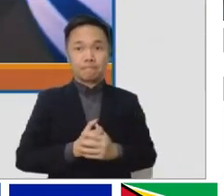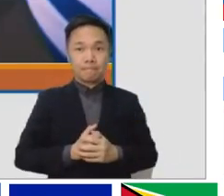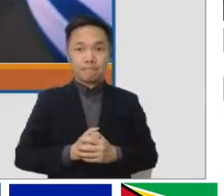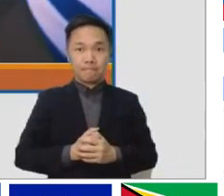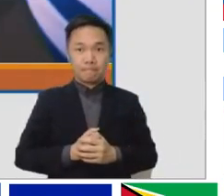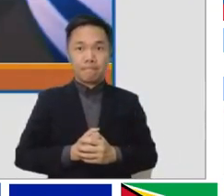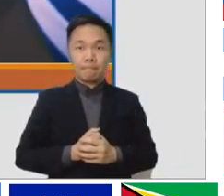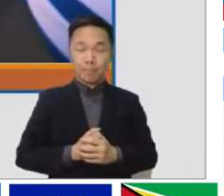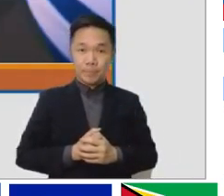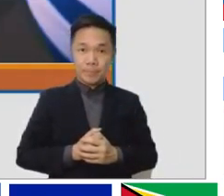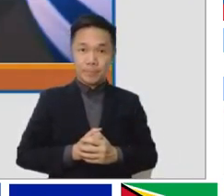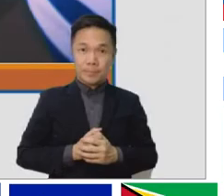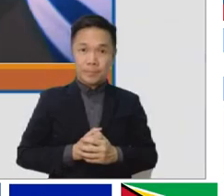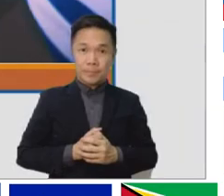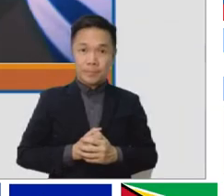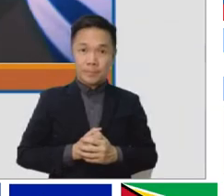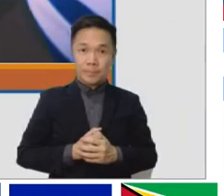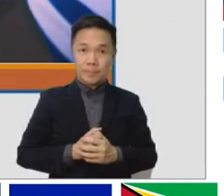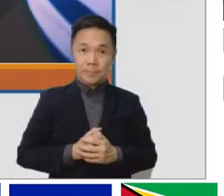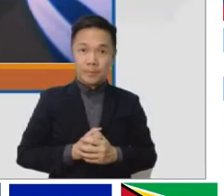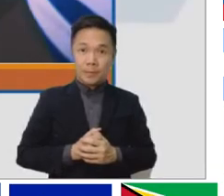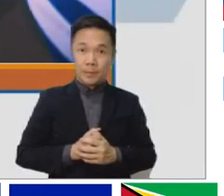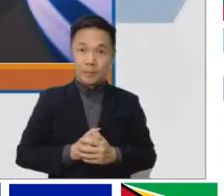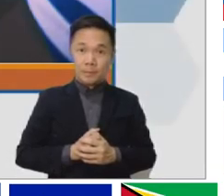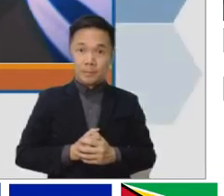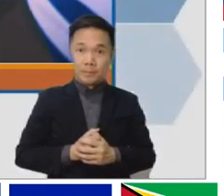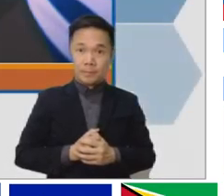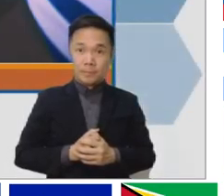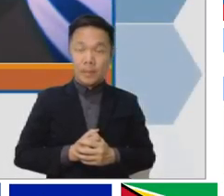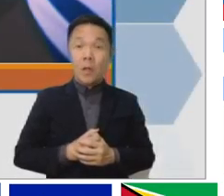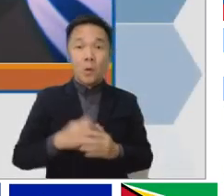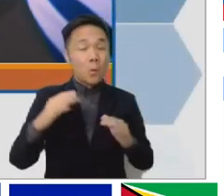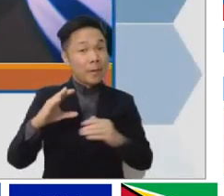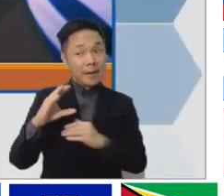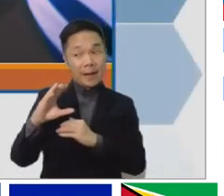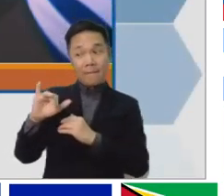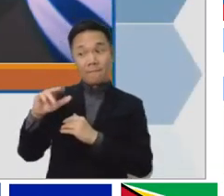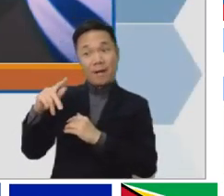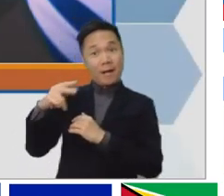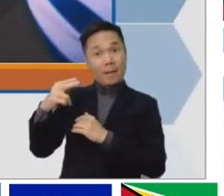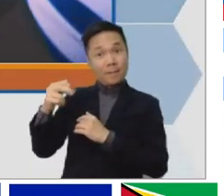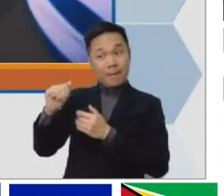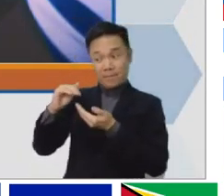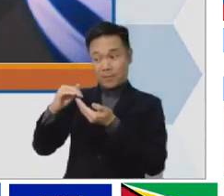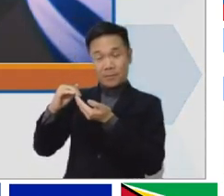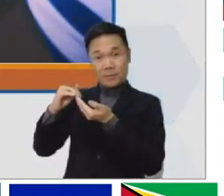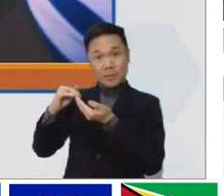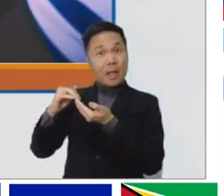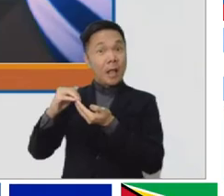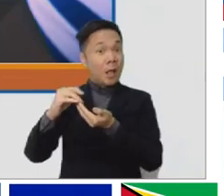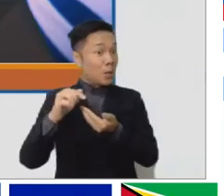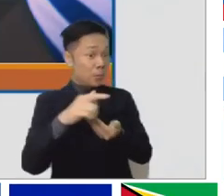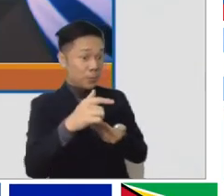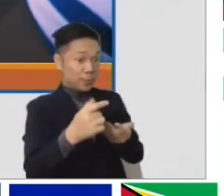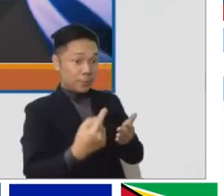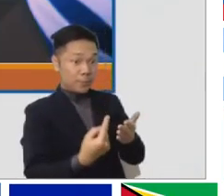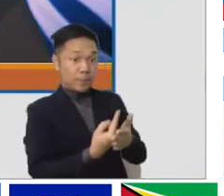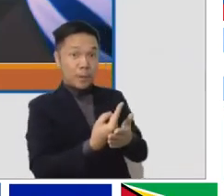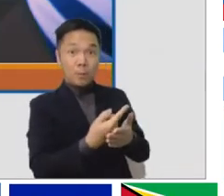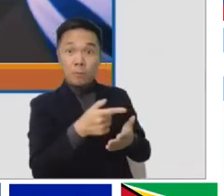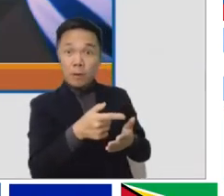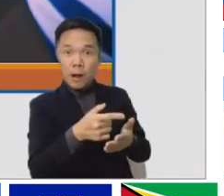Right, so there is a think tank within CARFA called the Incident Management Team for Emergency